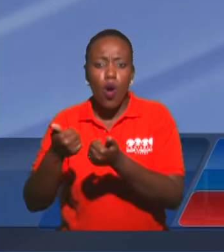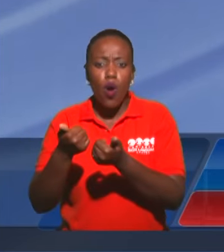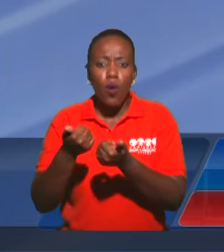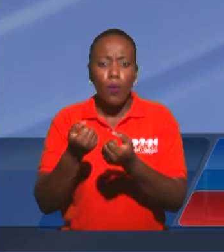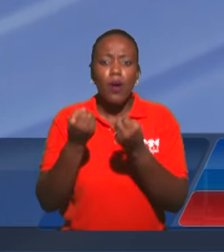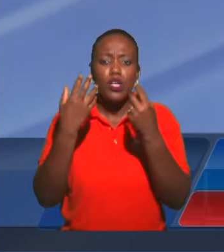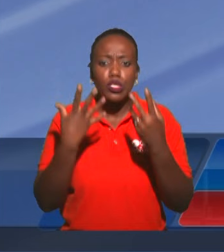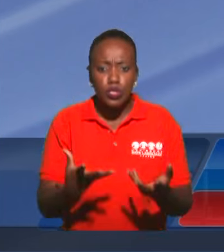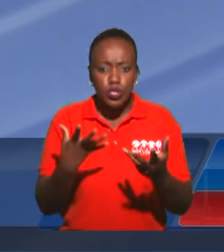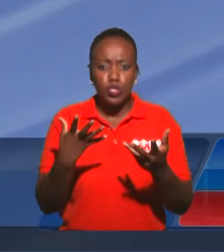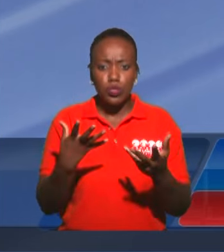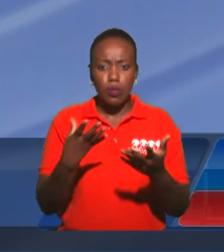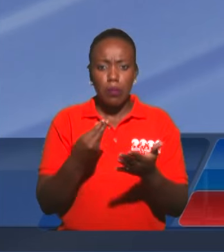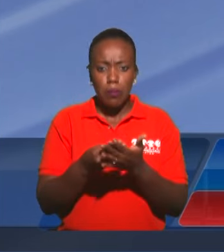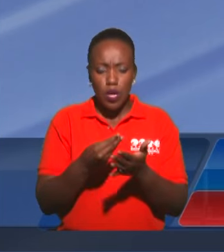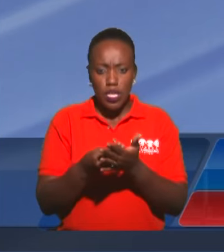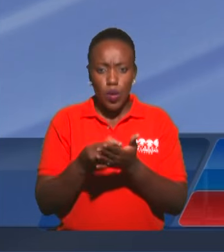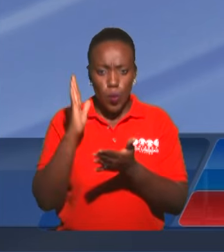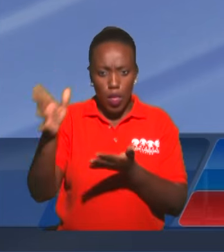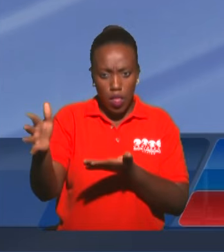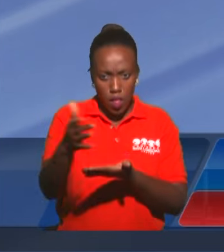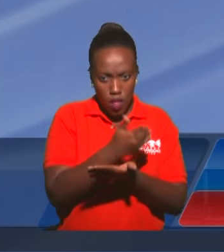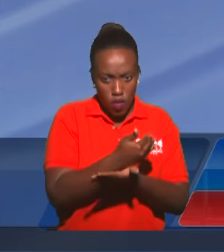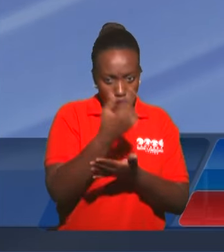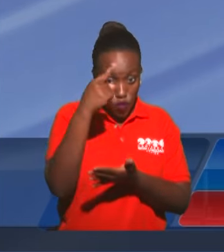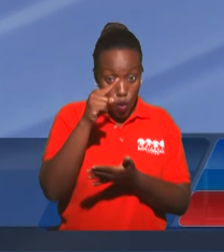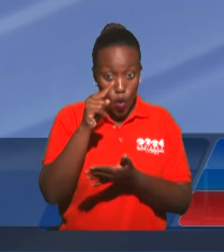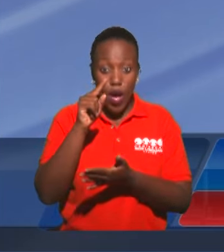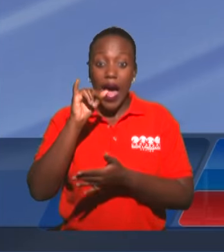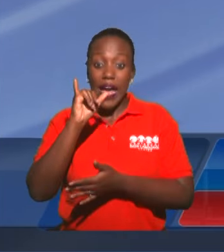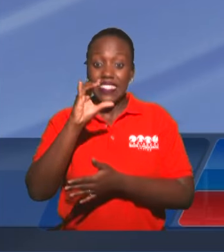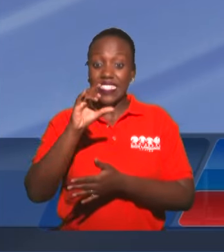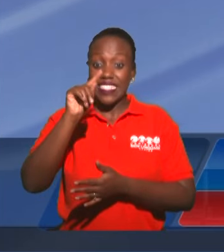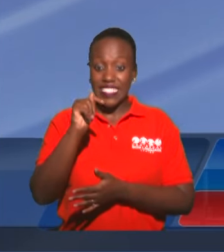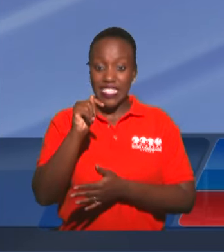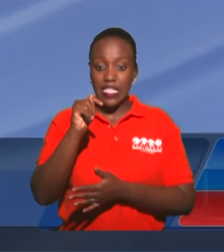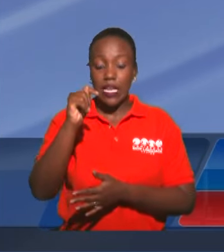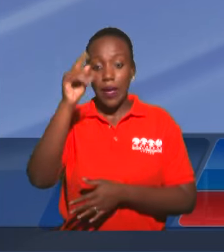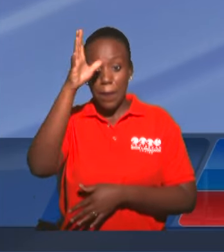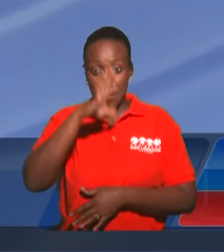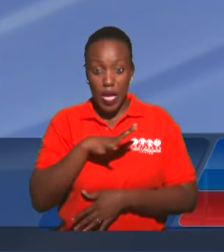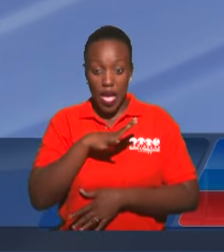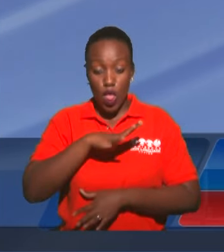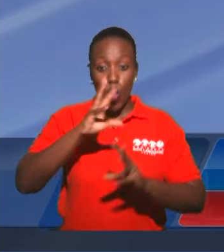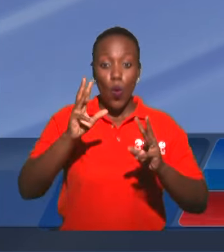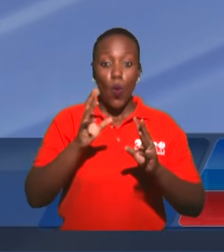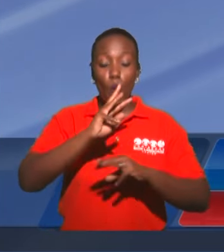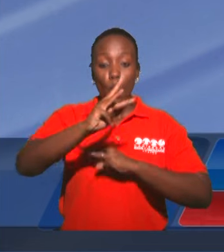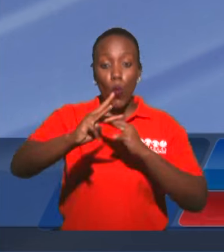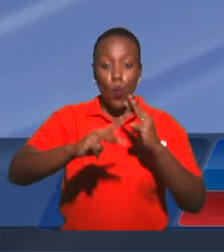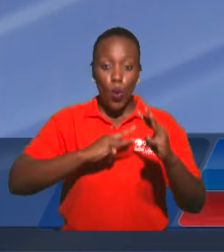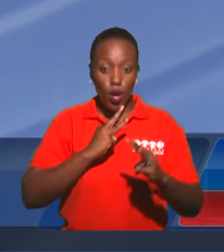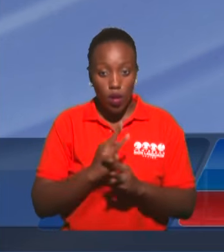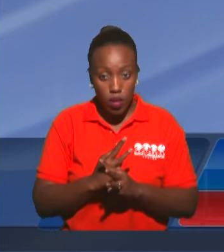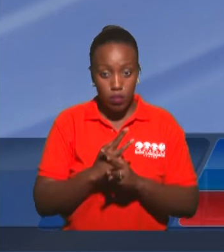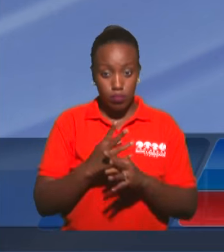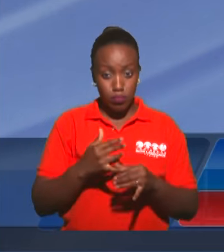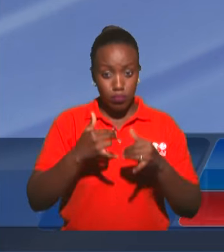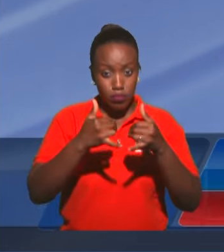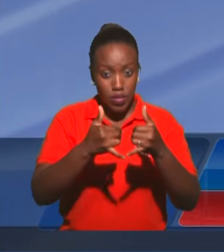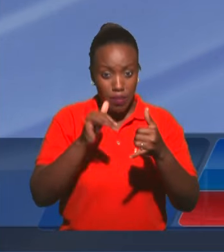on the ICC Men's T20 Cricket World Cup 2024 Bill 2024 in the House of Representatives on Monday. The purpose of the bill is to